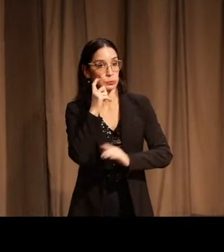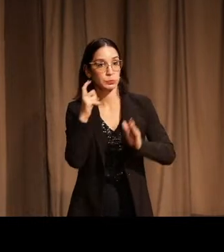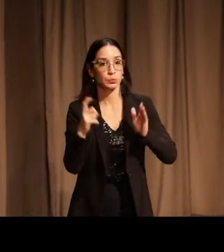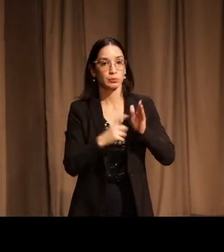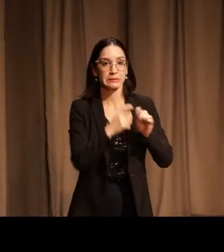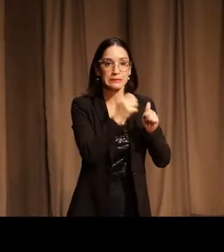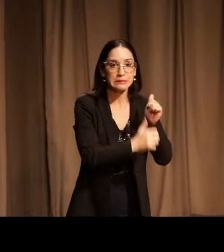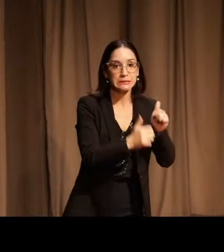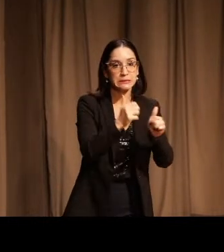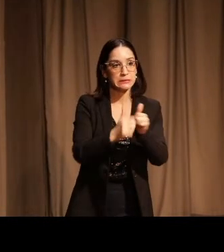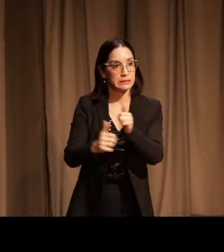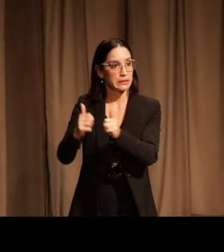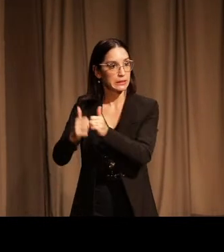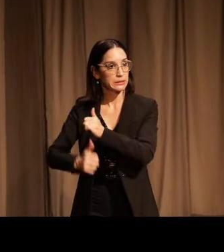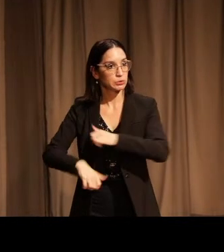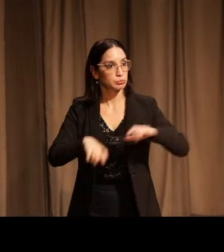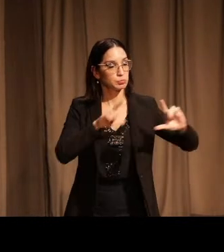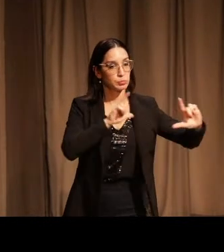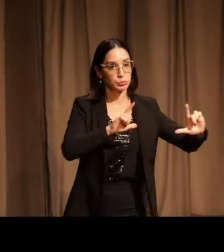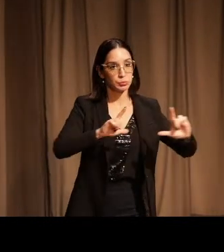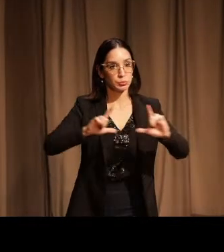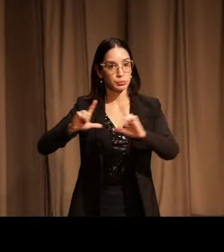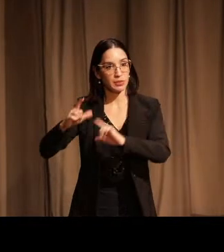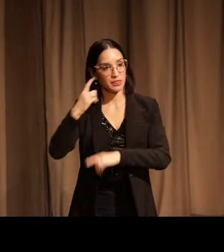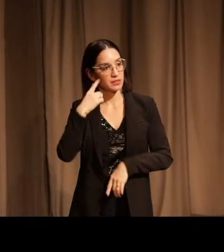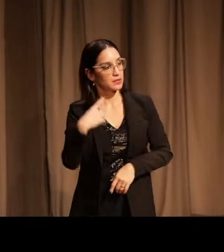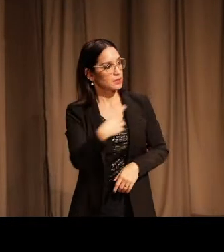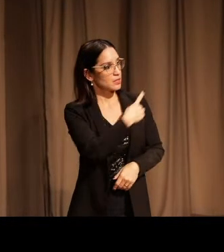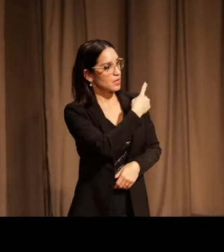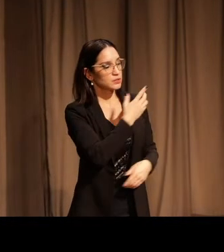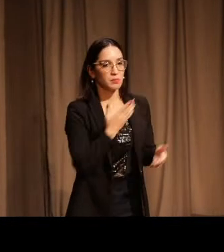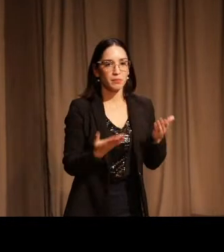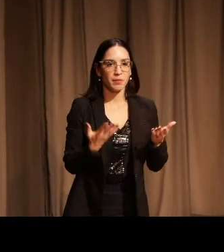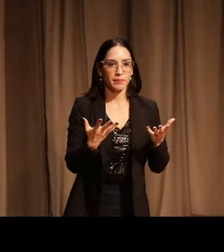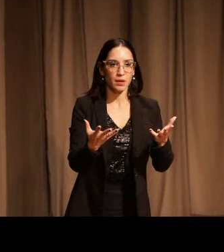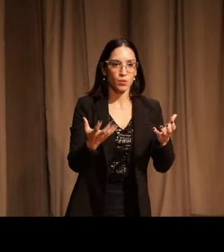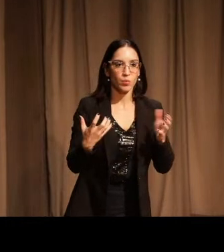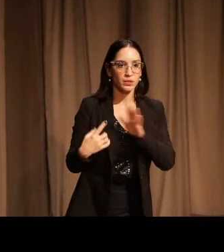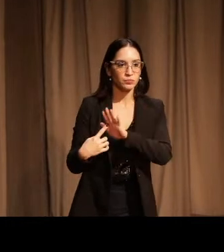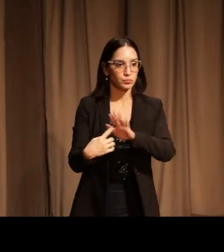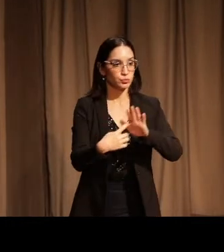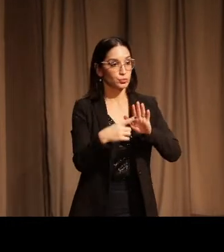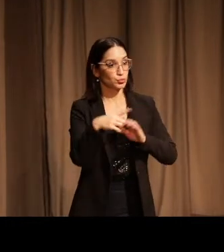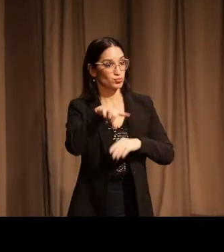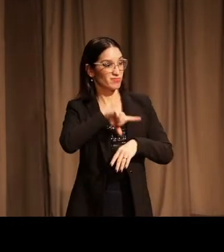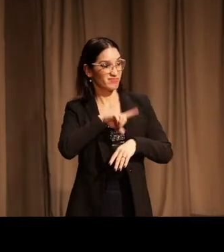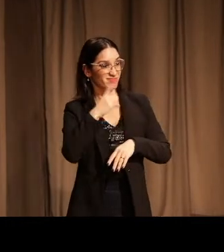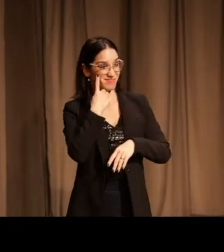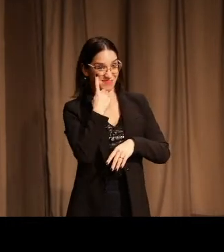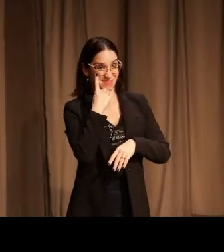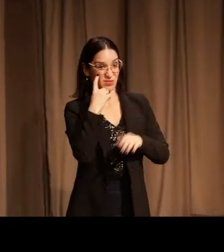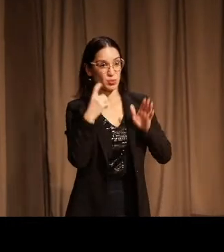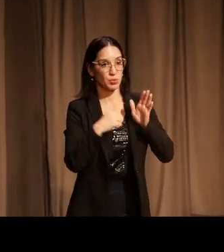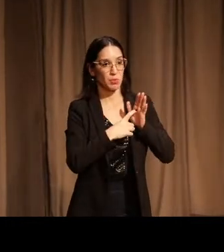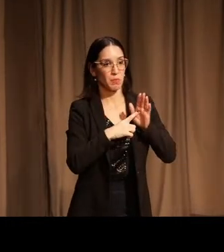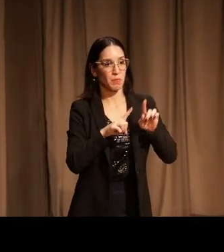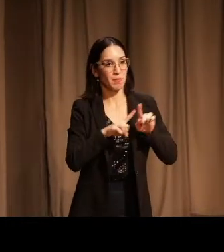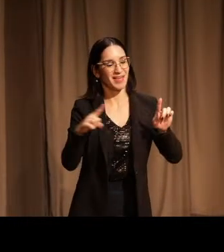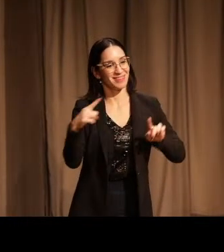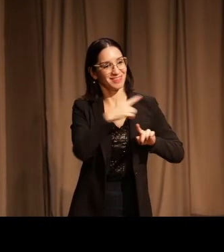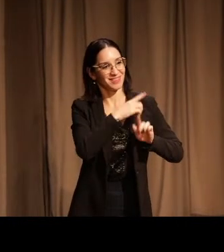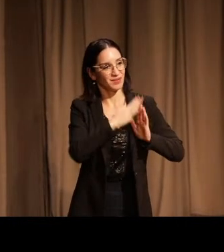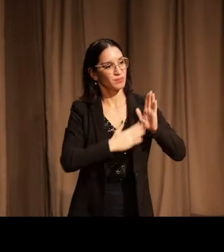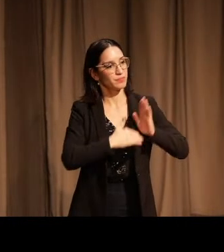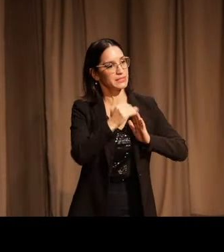each arch, oh, and that's something too, maybe I just want to point out if you haven't noticed, but this main painting has